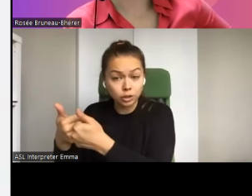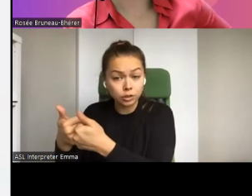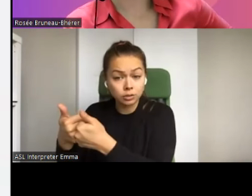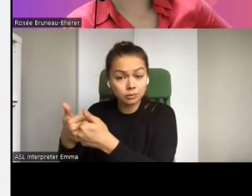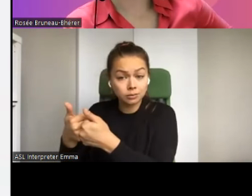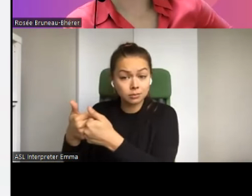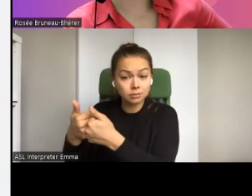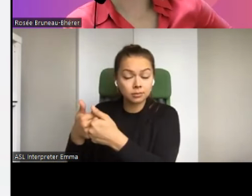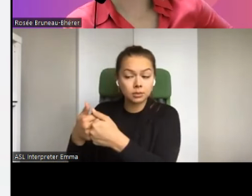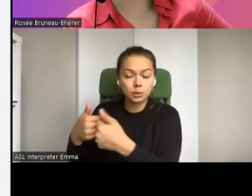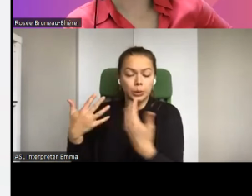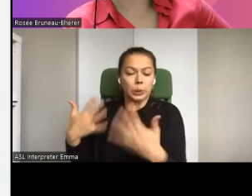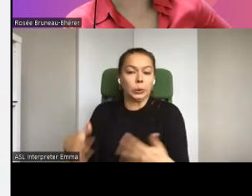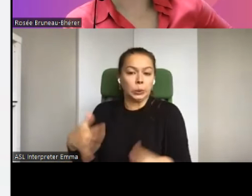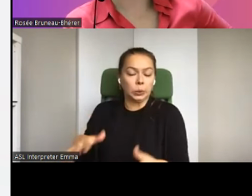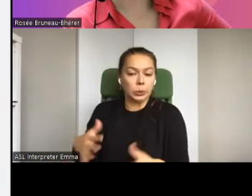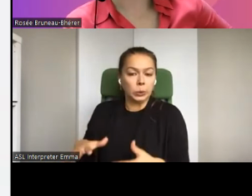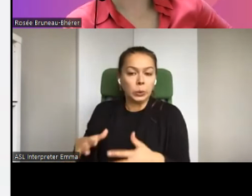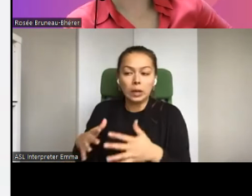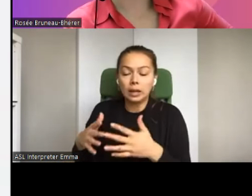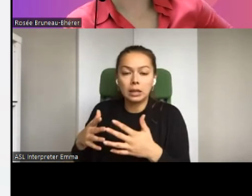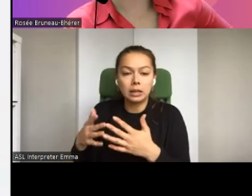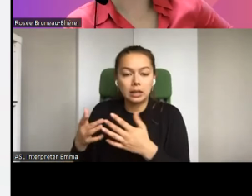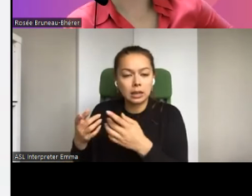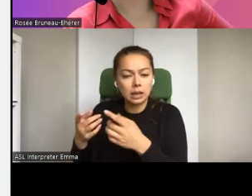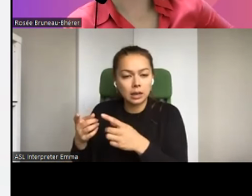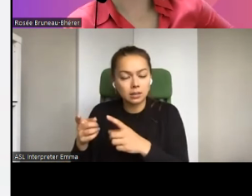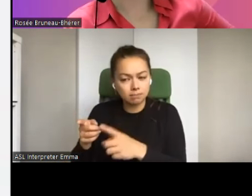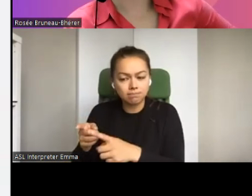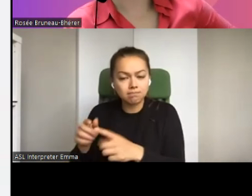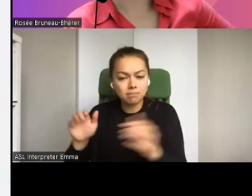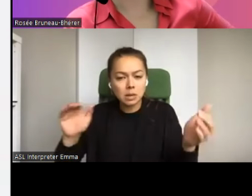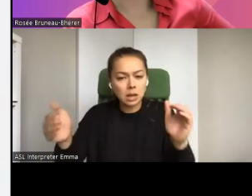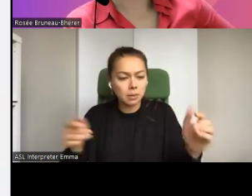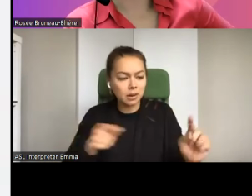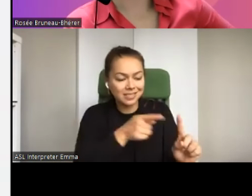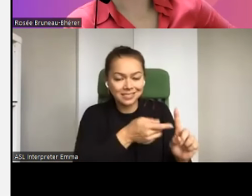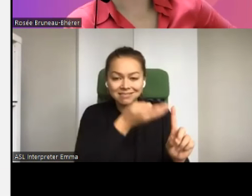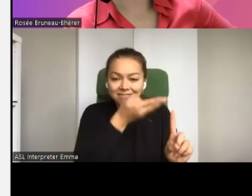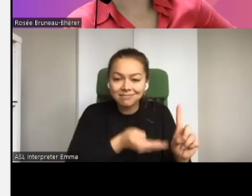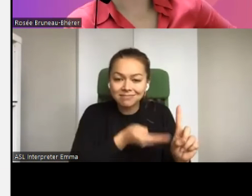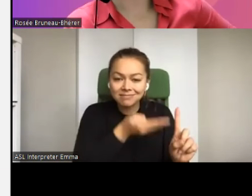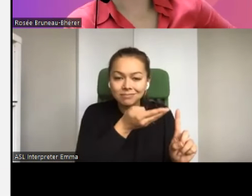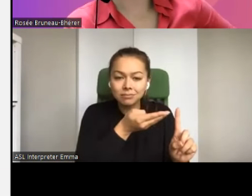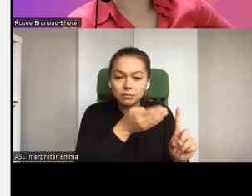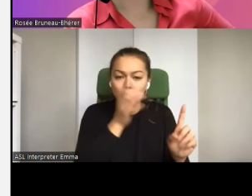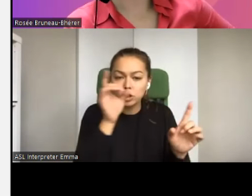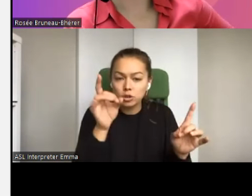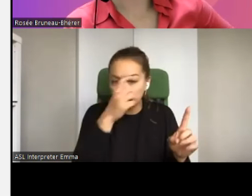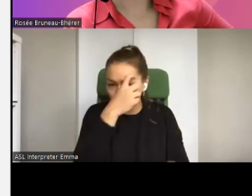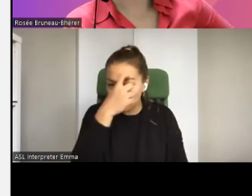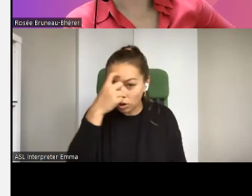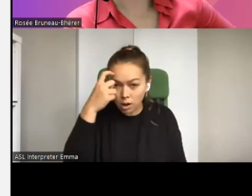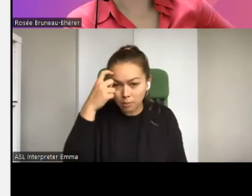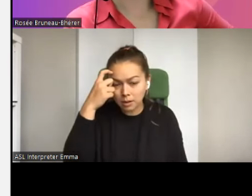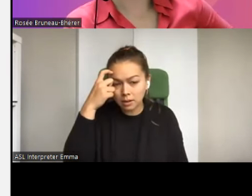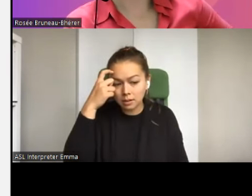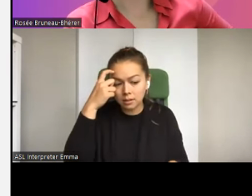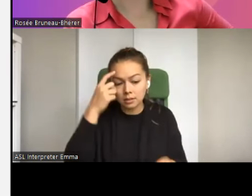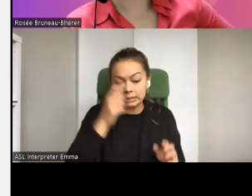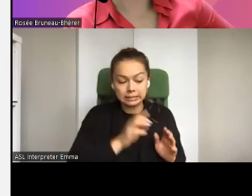traumas that come up over time, and traumas that are less